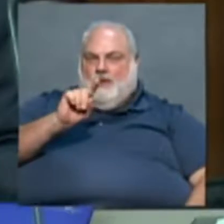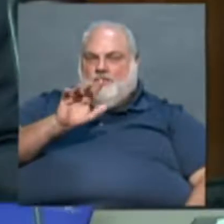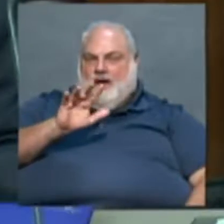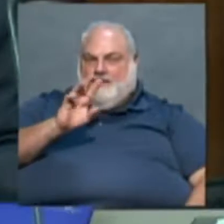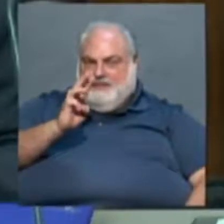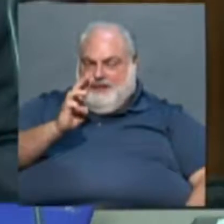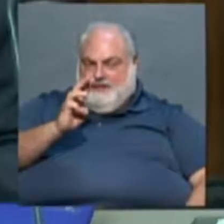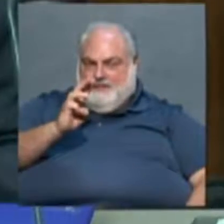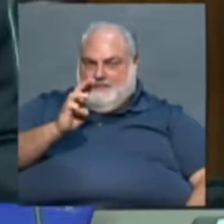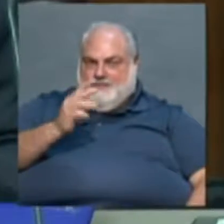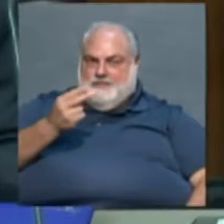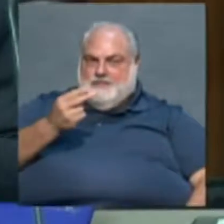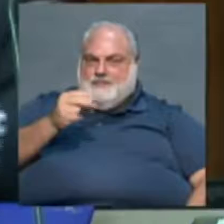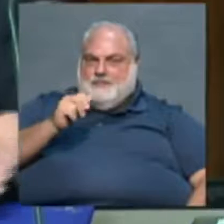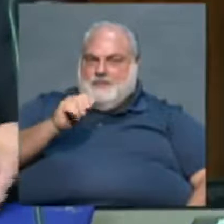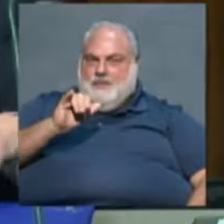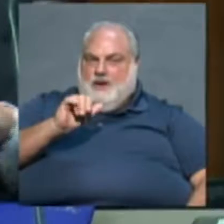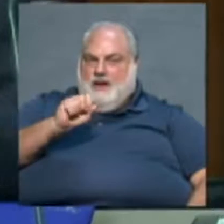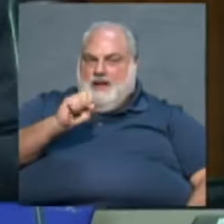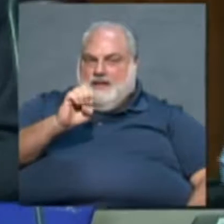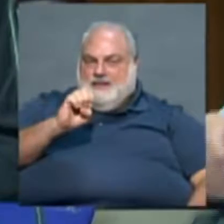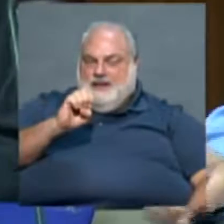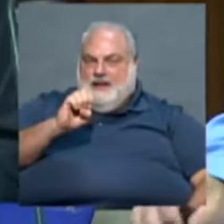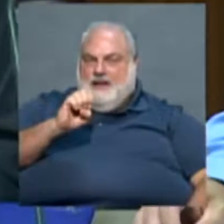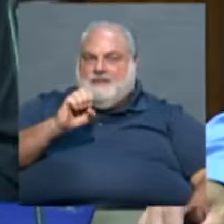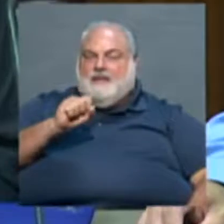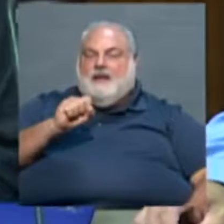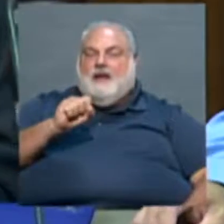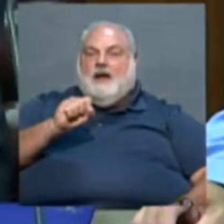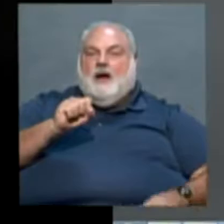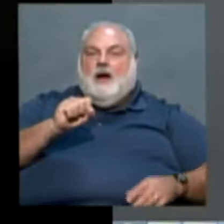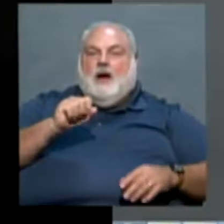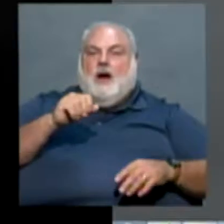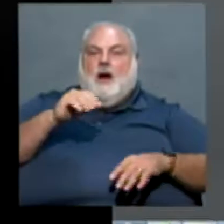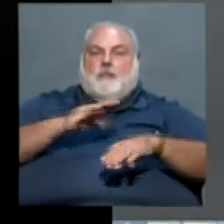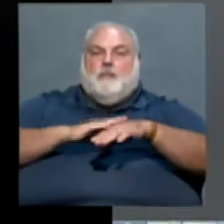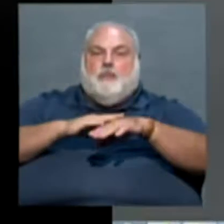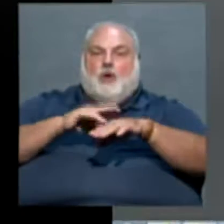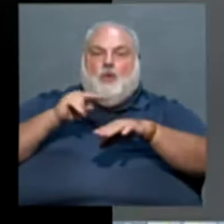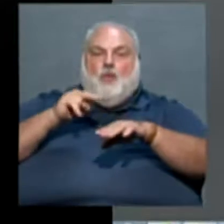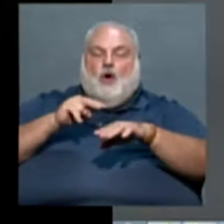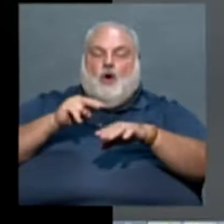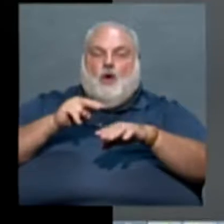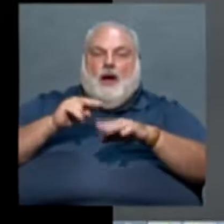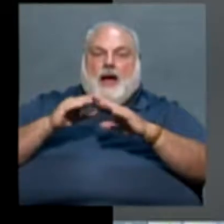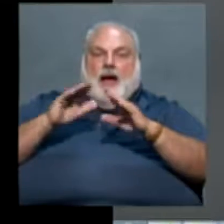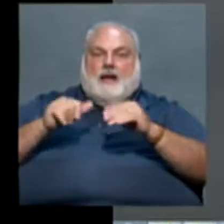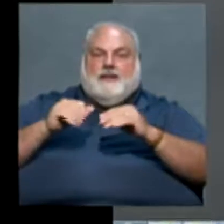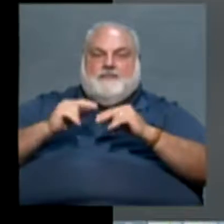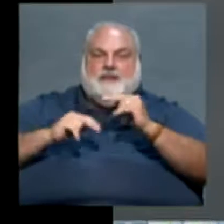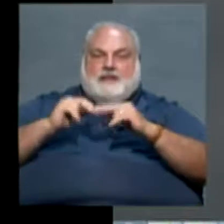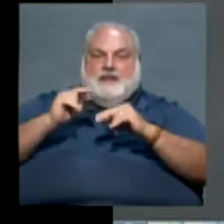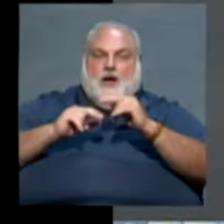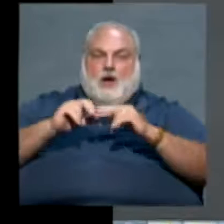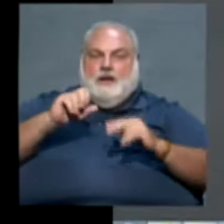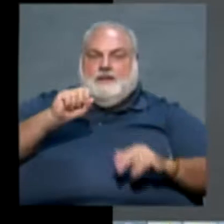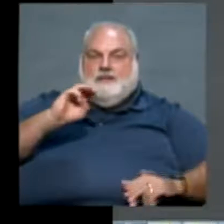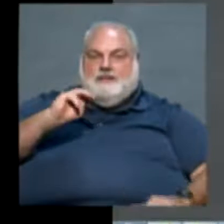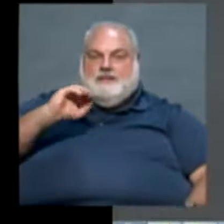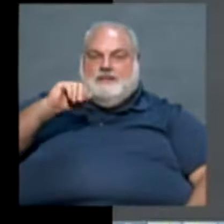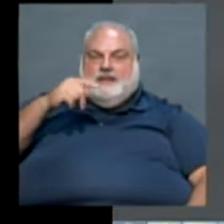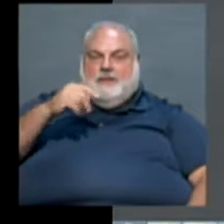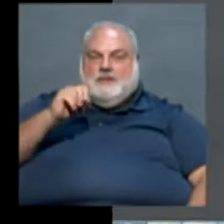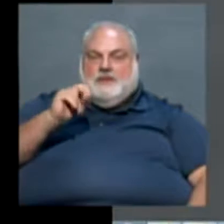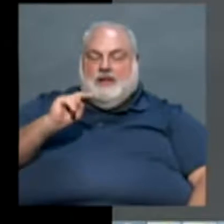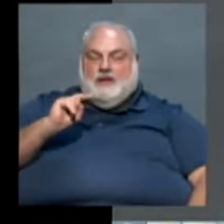Z9156, Hayes Parolee Probationary Housing Facility Special Use Permit, 2101 Simpson Street. On September 22nd,